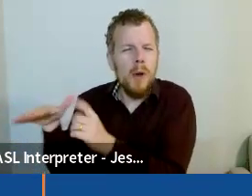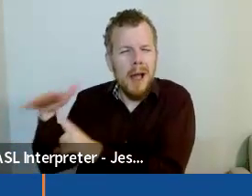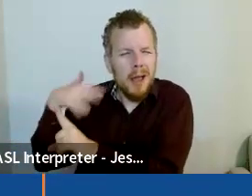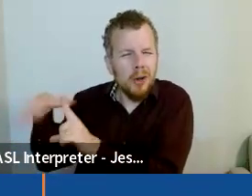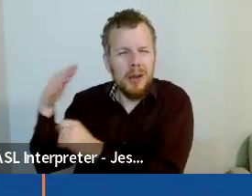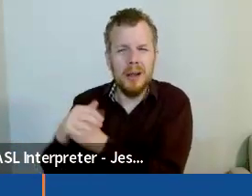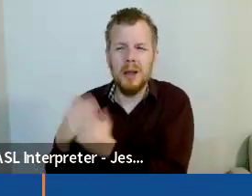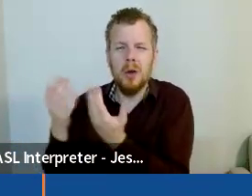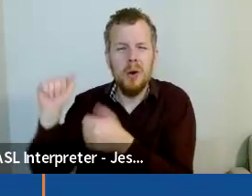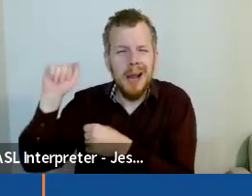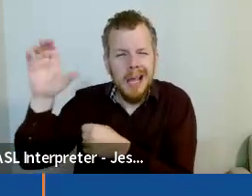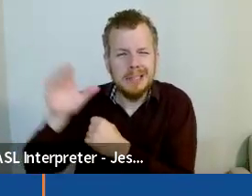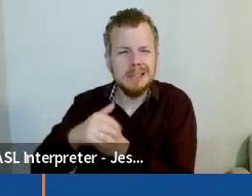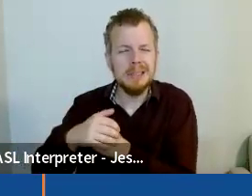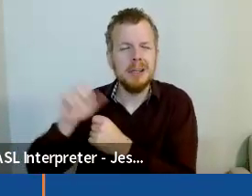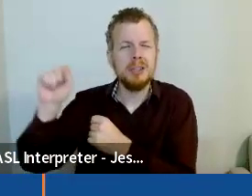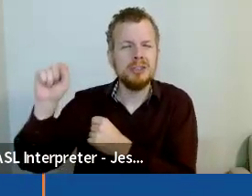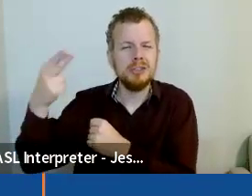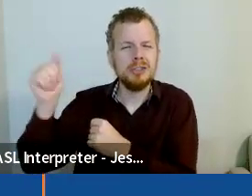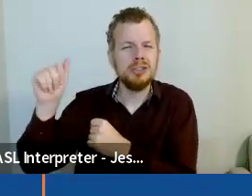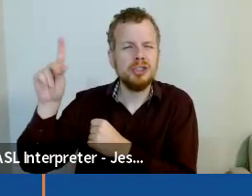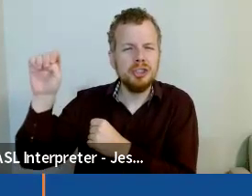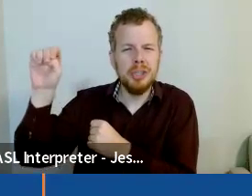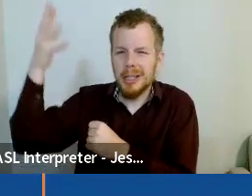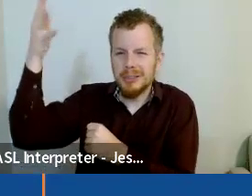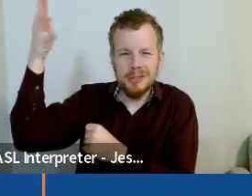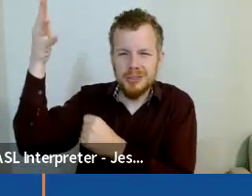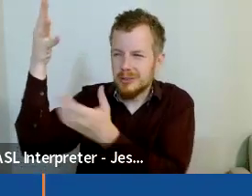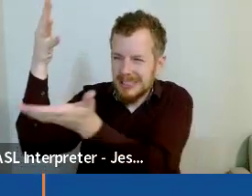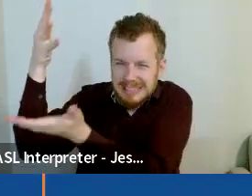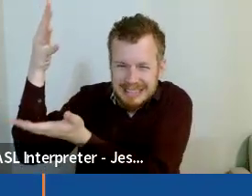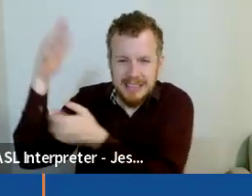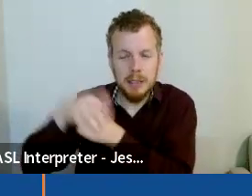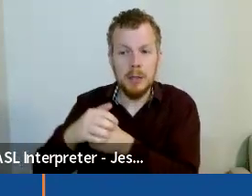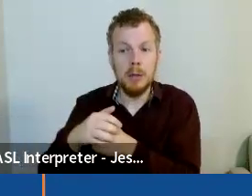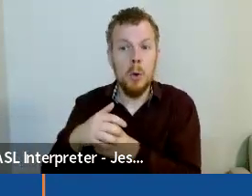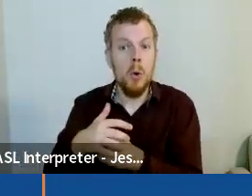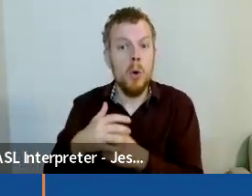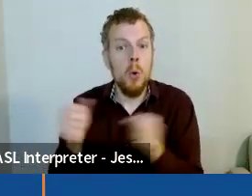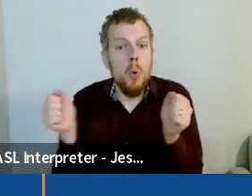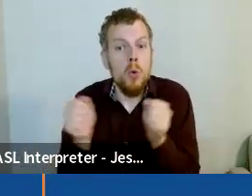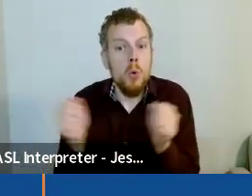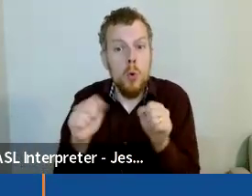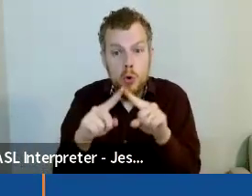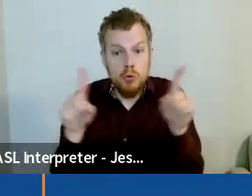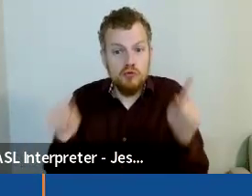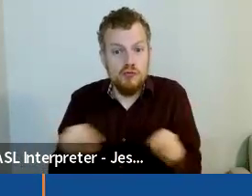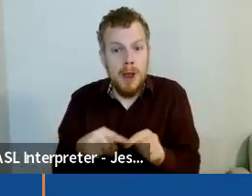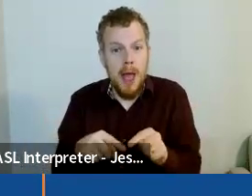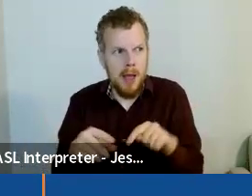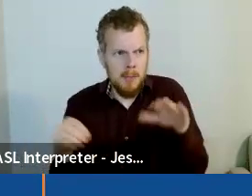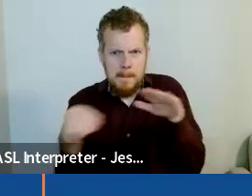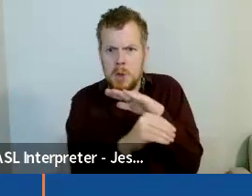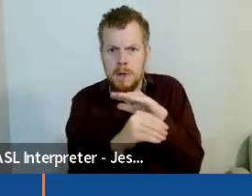an area with shade, lower their body temperature with cool cloths. Again, this is where a cool rag from the fridge can be